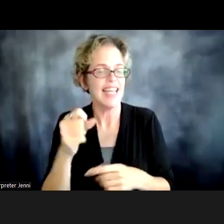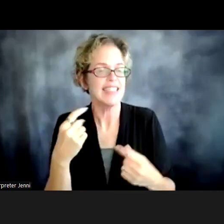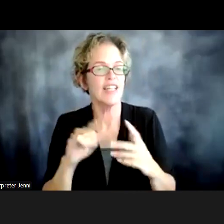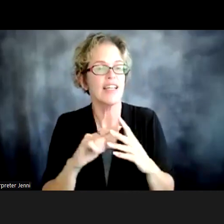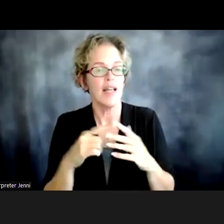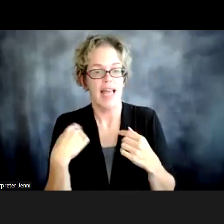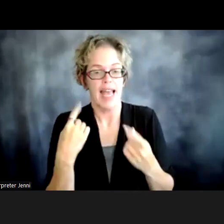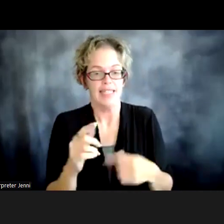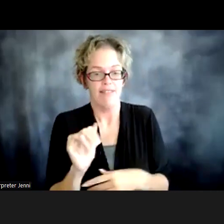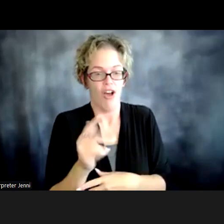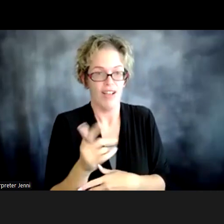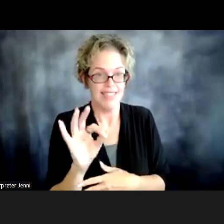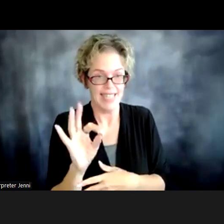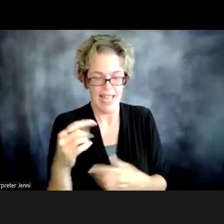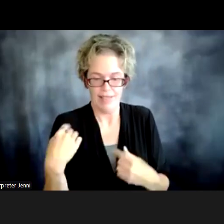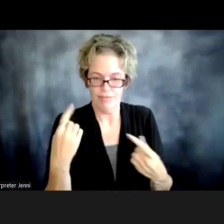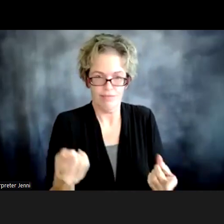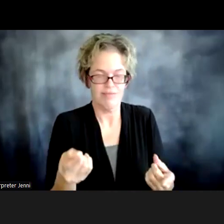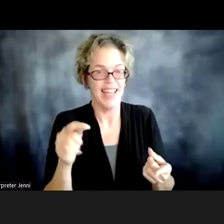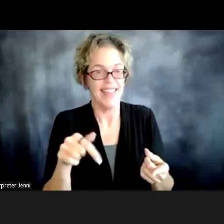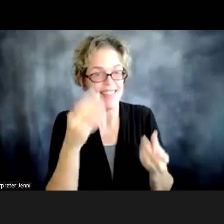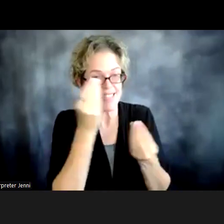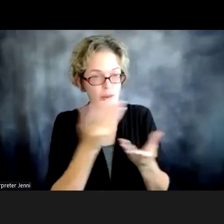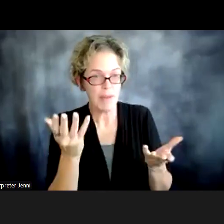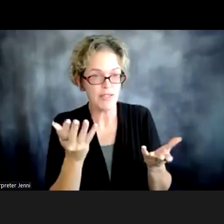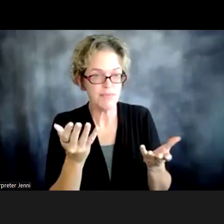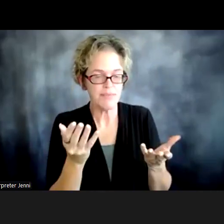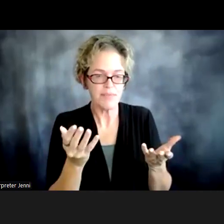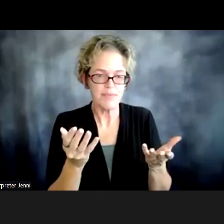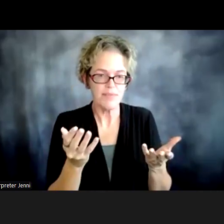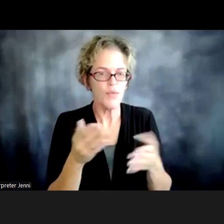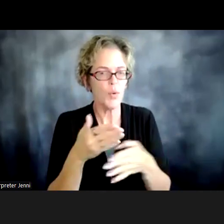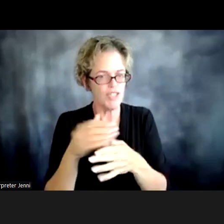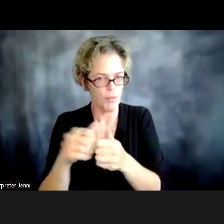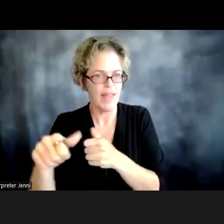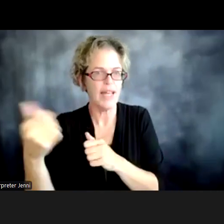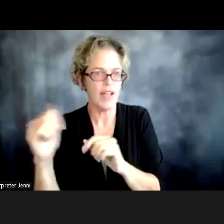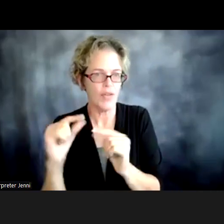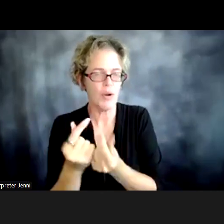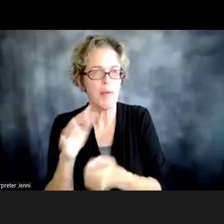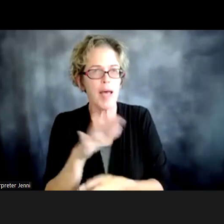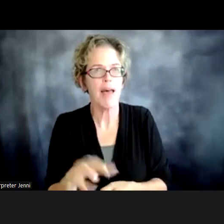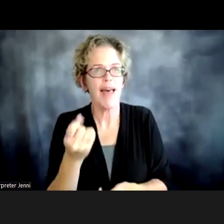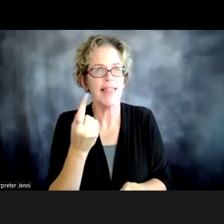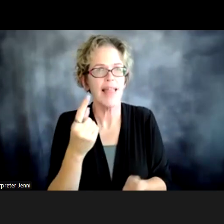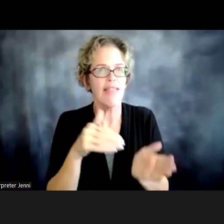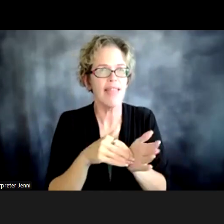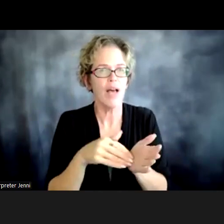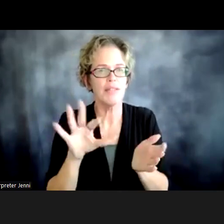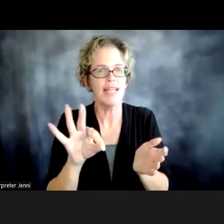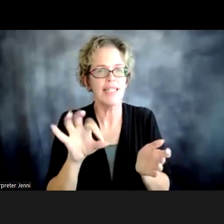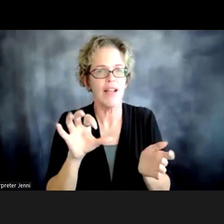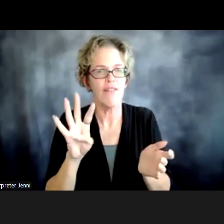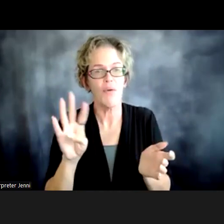9th, Sheldon, this is information that we shared with another group. There were approximately